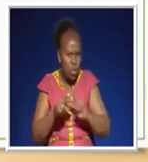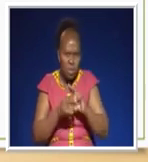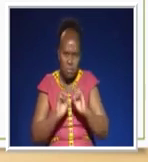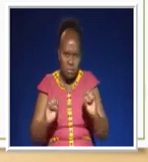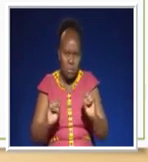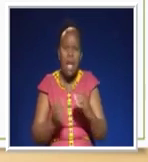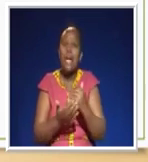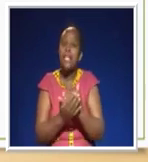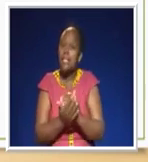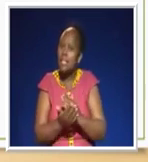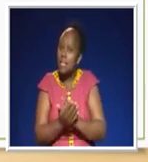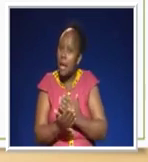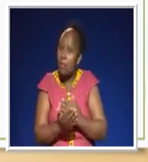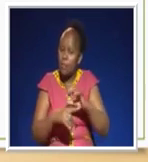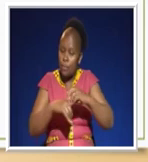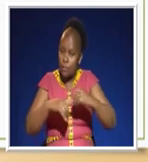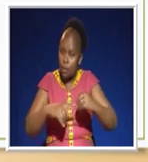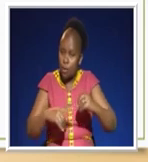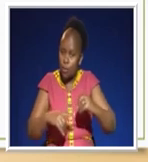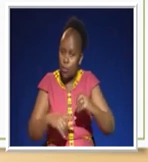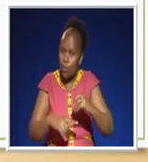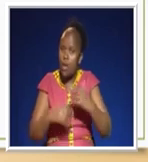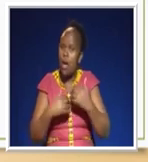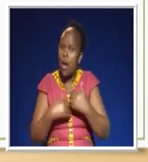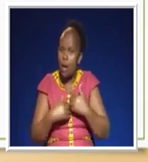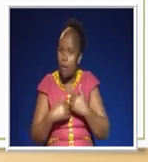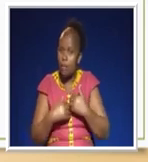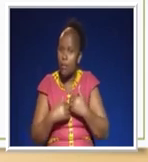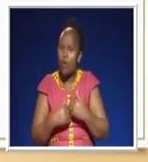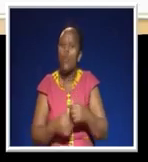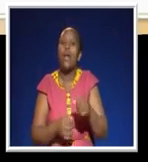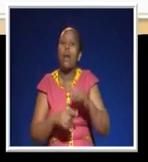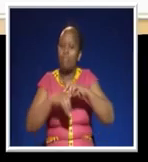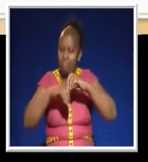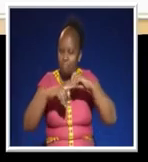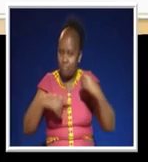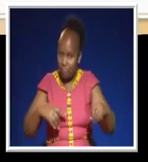the vegetable cuttings include spinach,